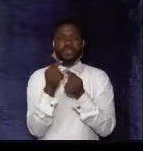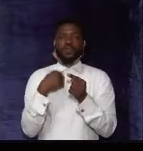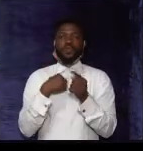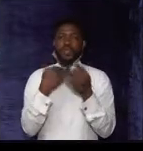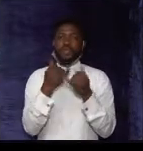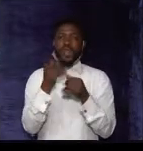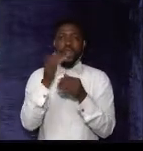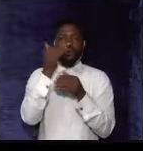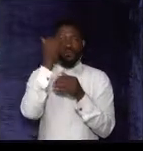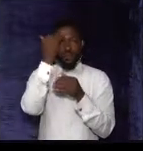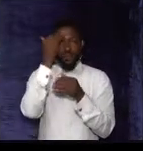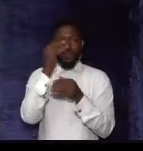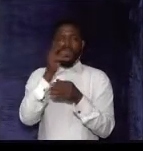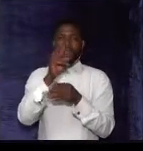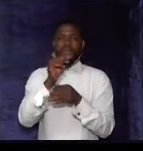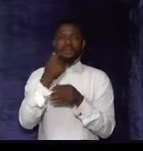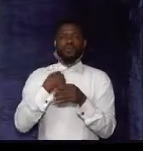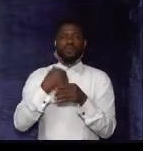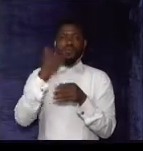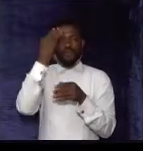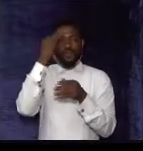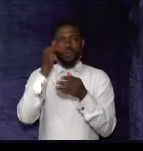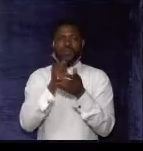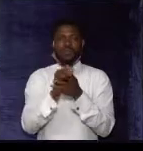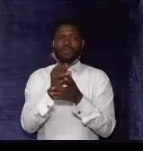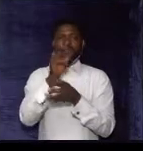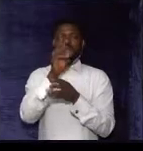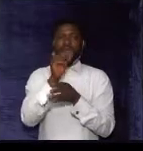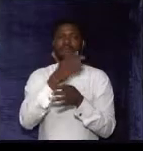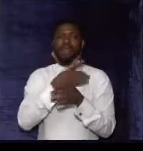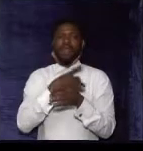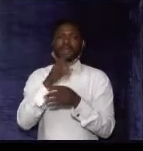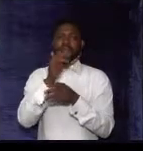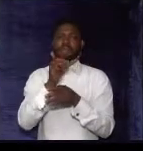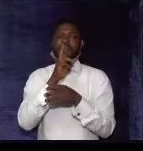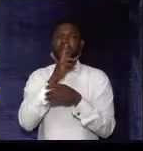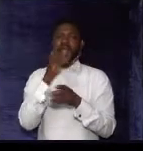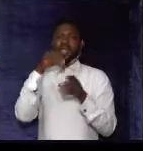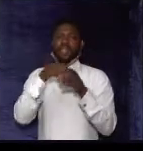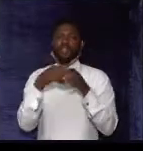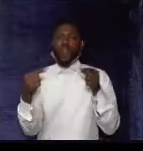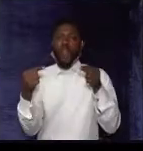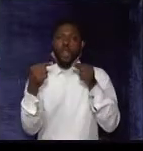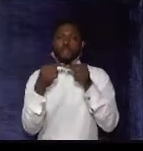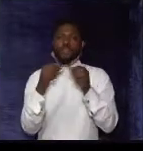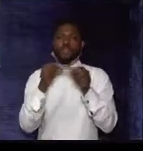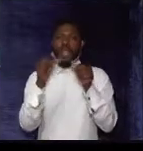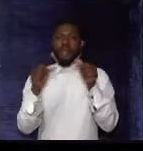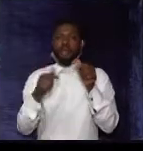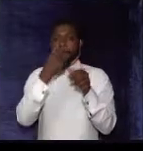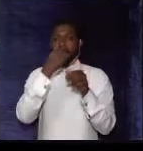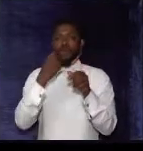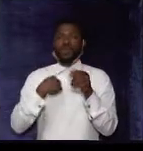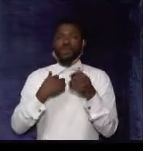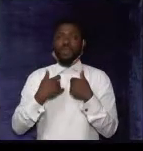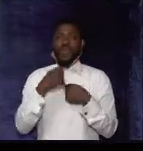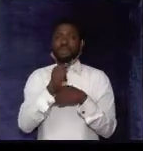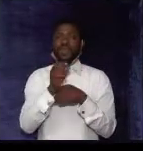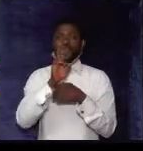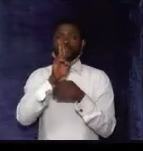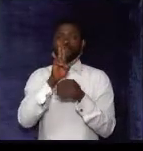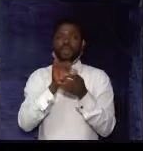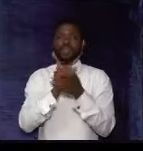Now, since we now know N, we know that N and M are now interior opposite angles, because we have a